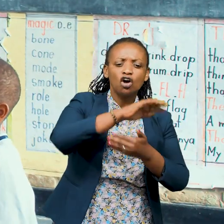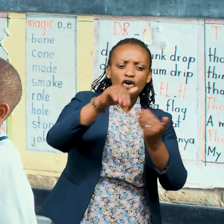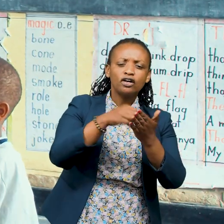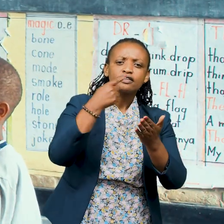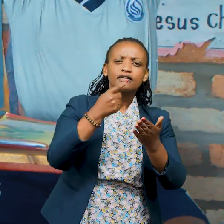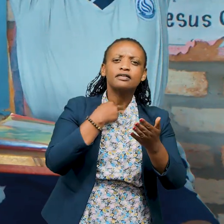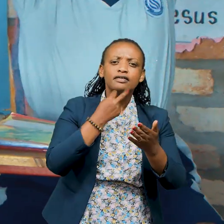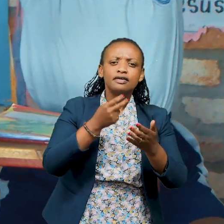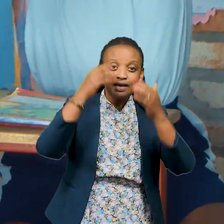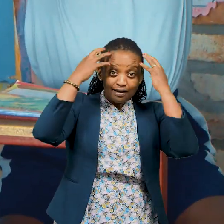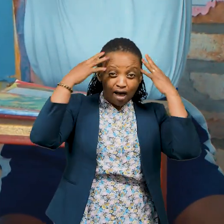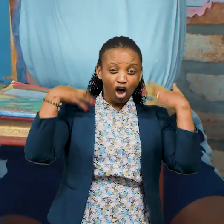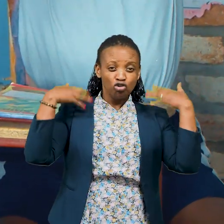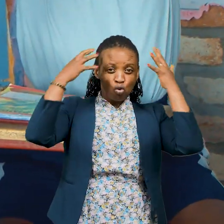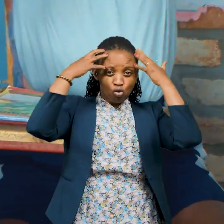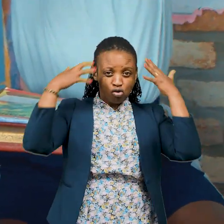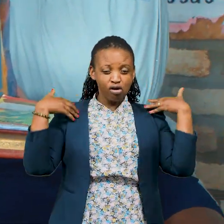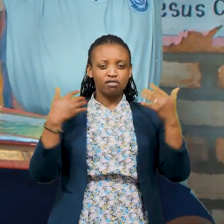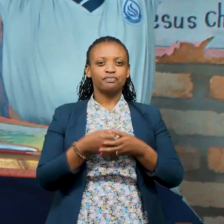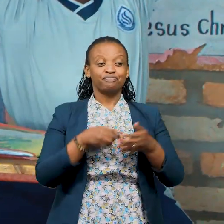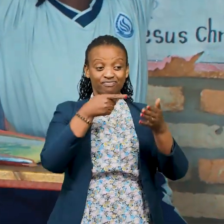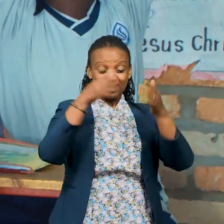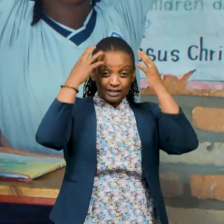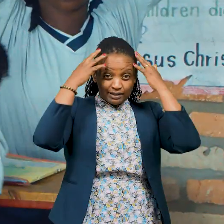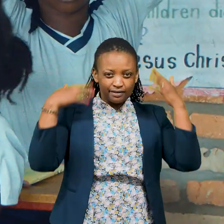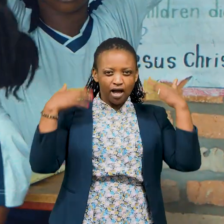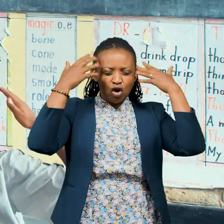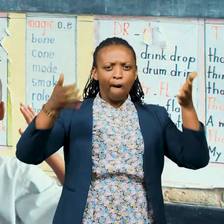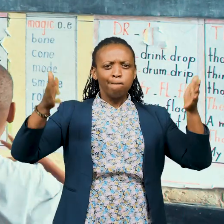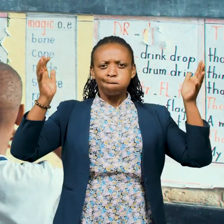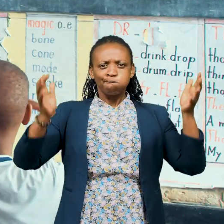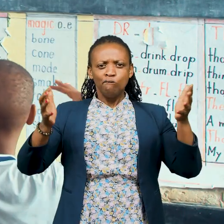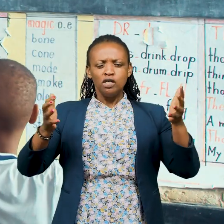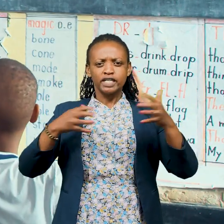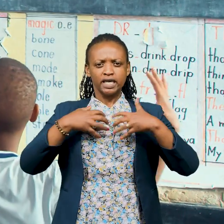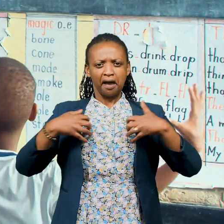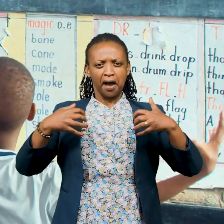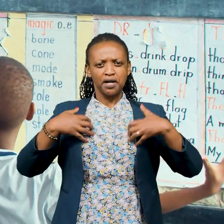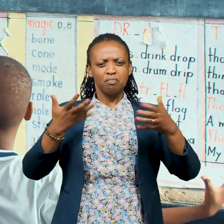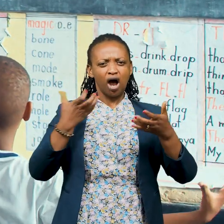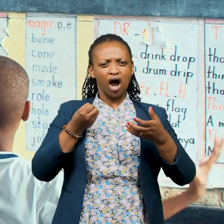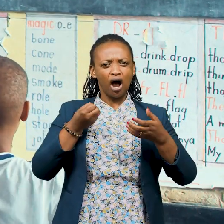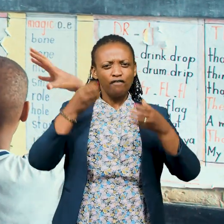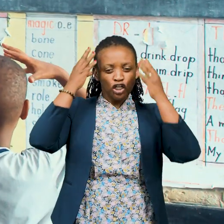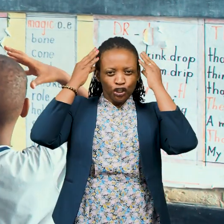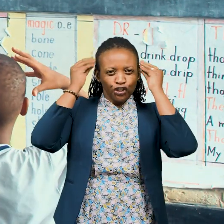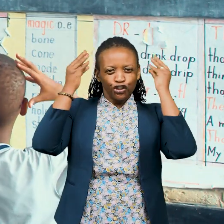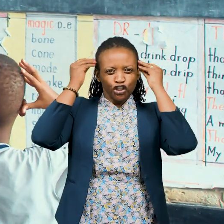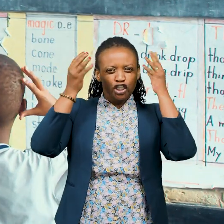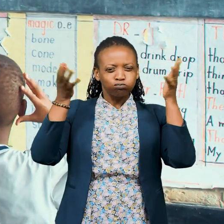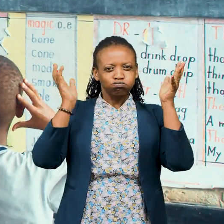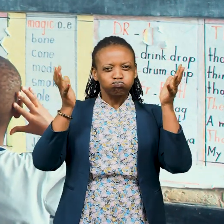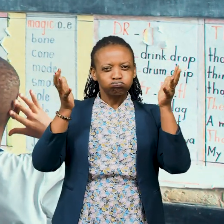Lion. Lion. A lion is a big animal with a lot of hair around